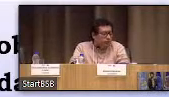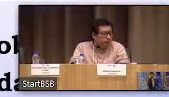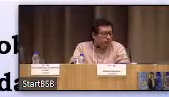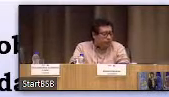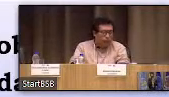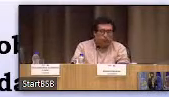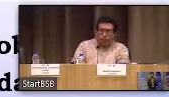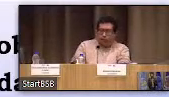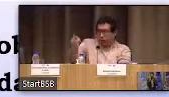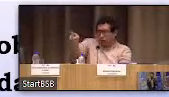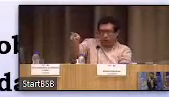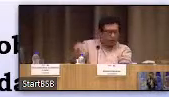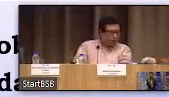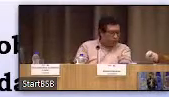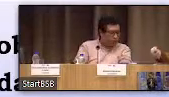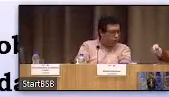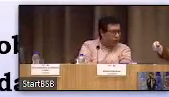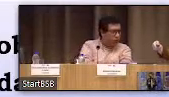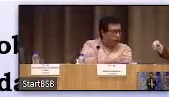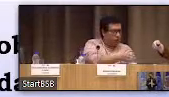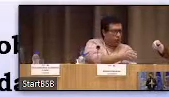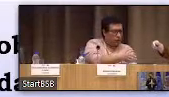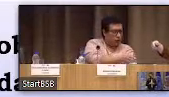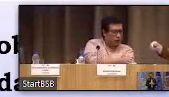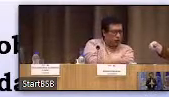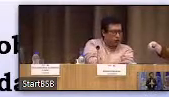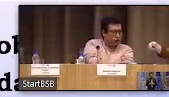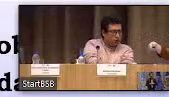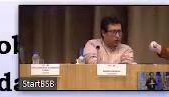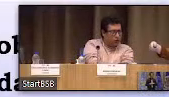the beginning of the presentation, you're going to see that.